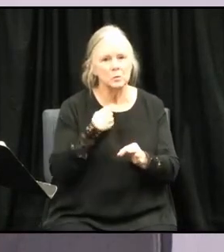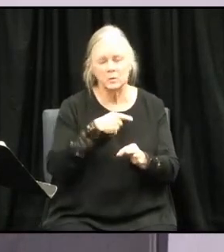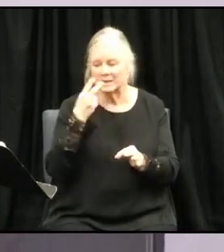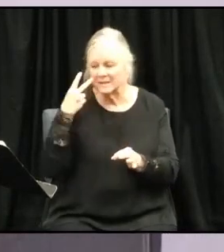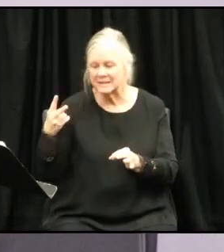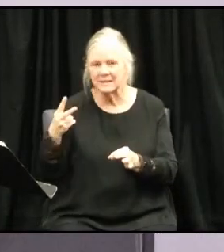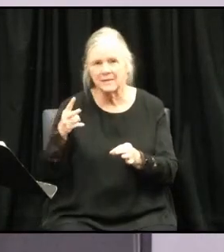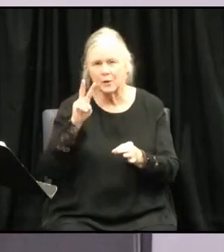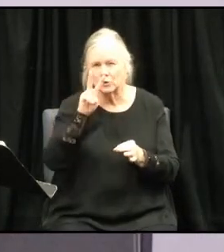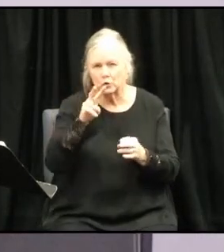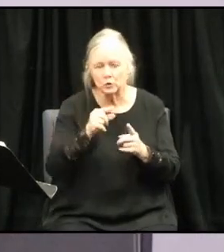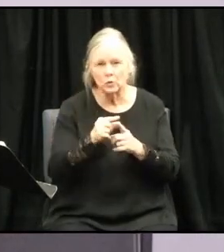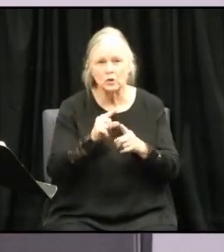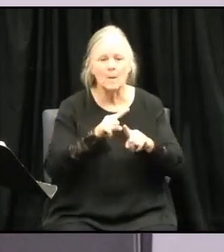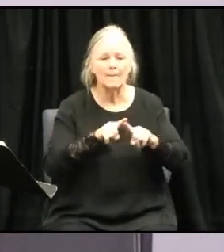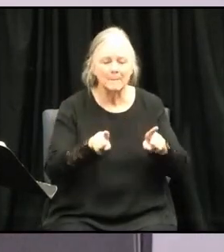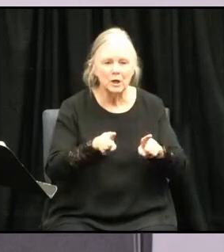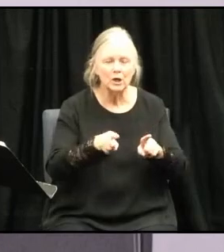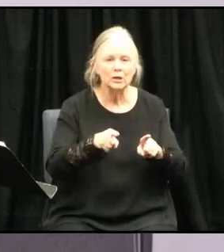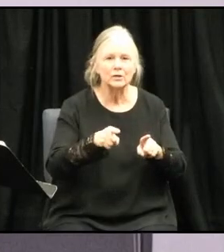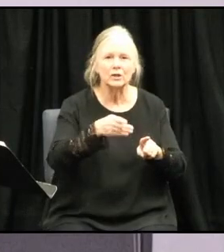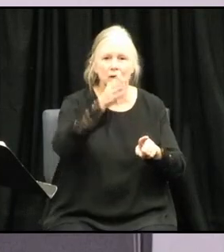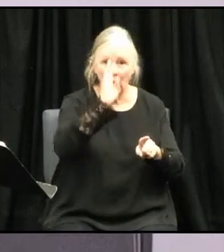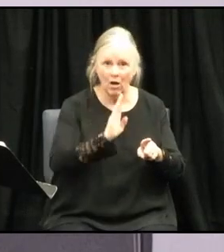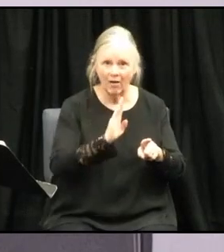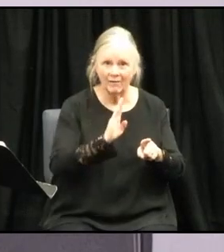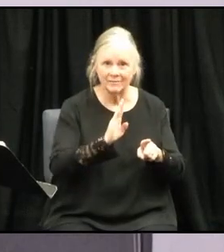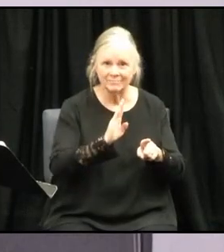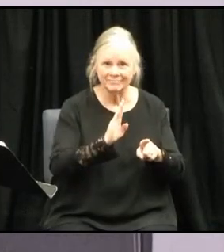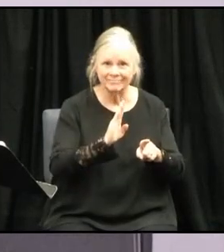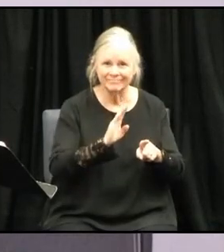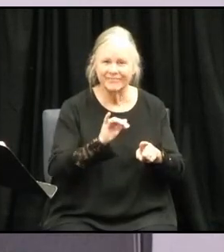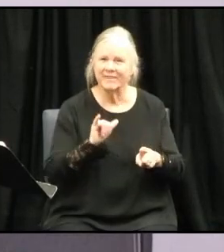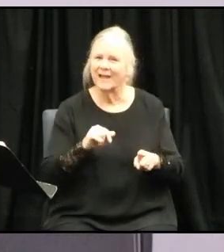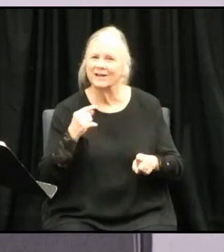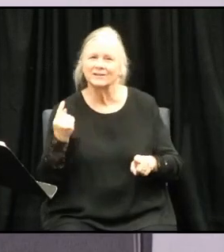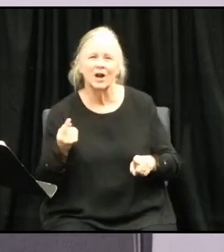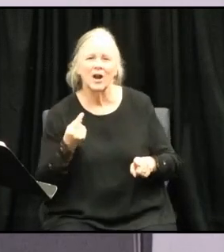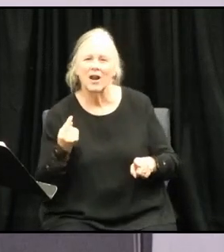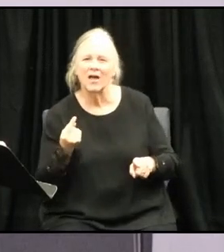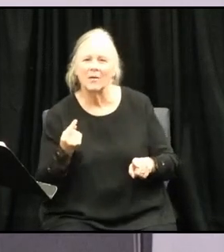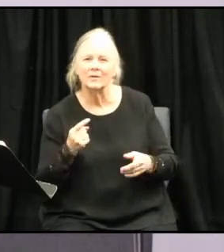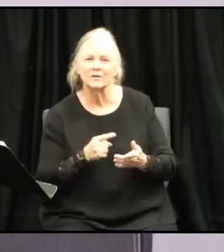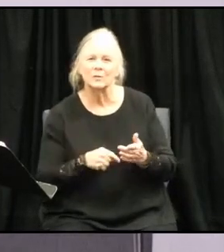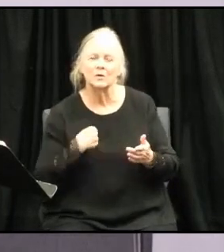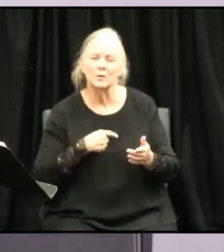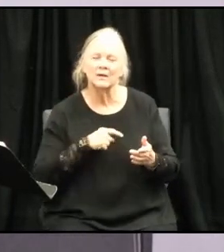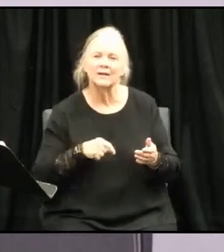is something to celebrate in the Lord Jesus Christ. Amen? In his church.